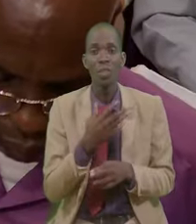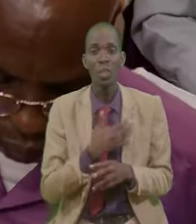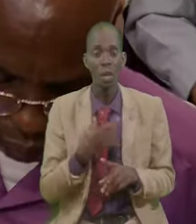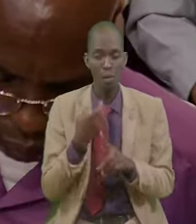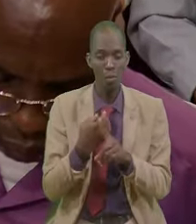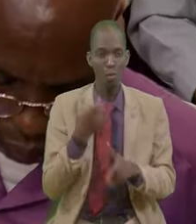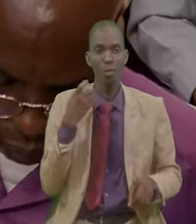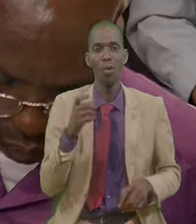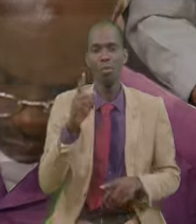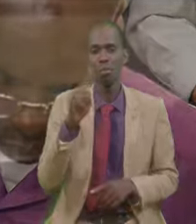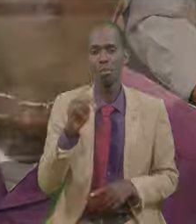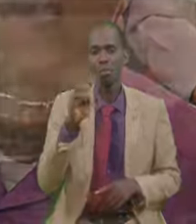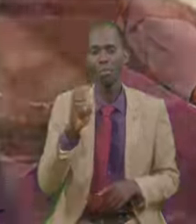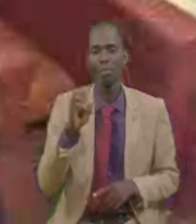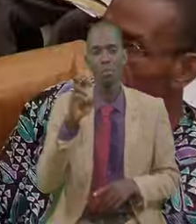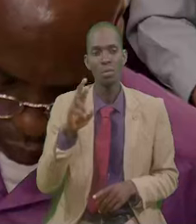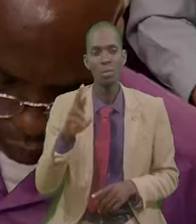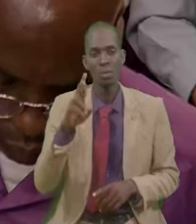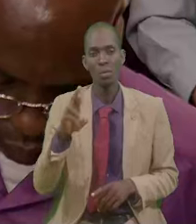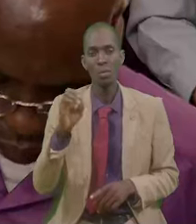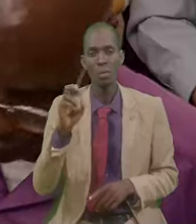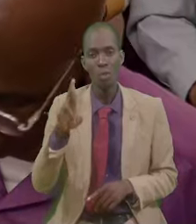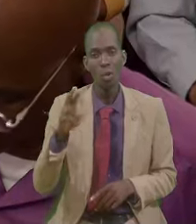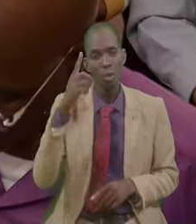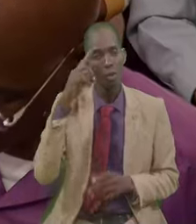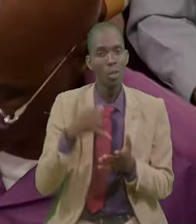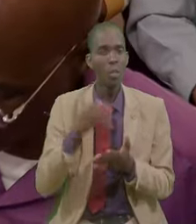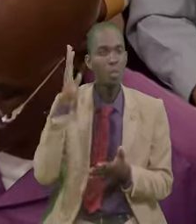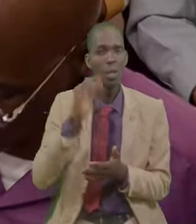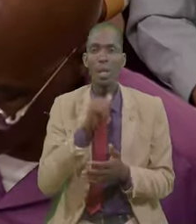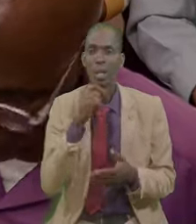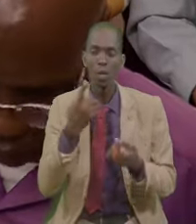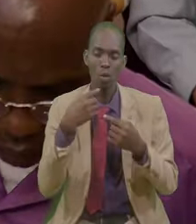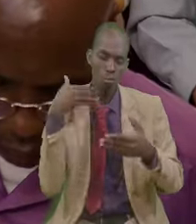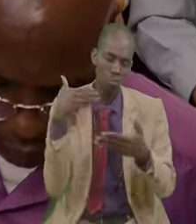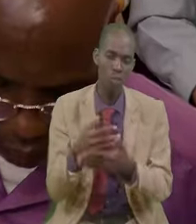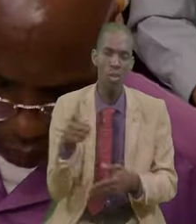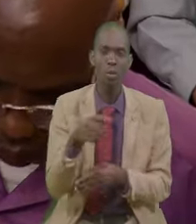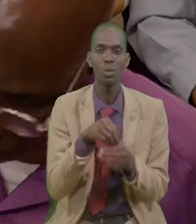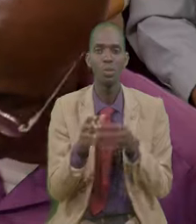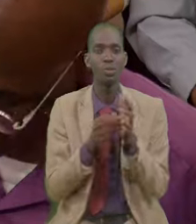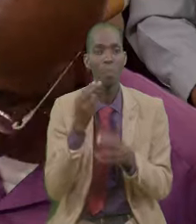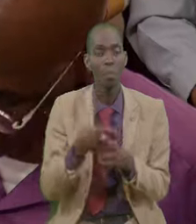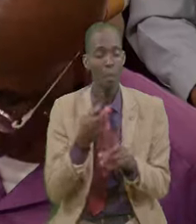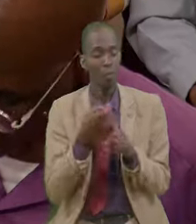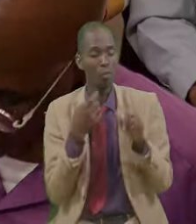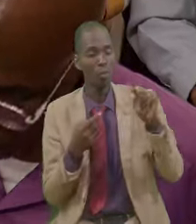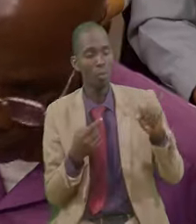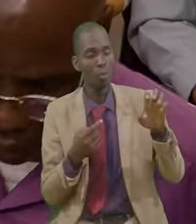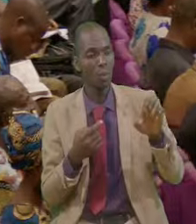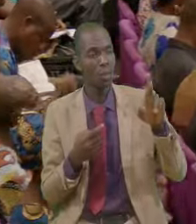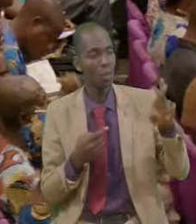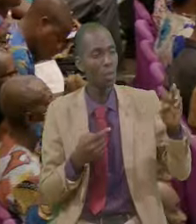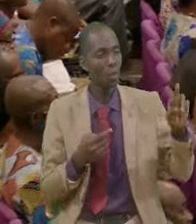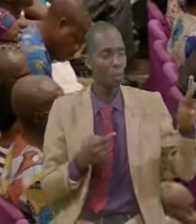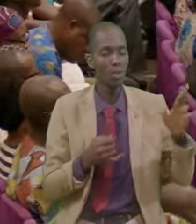terror, for it shall not come near you. From terror, it shall not come near